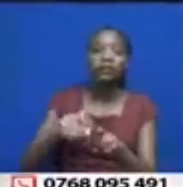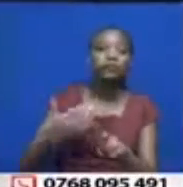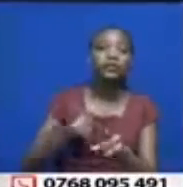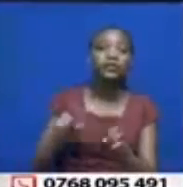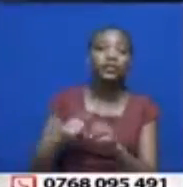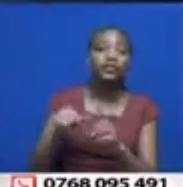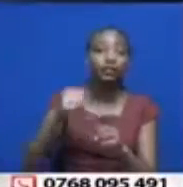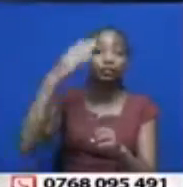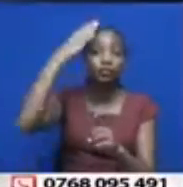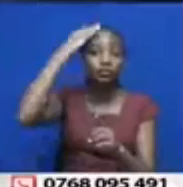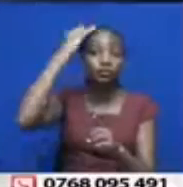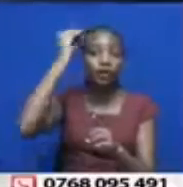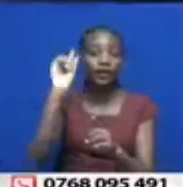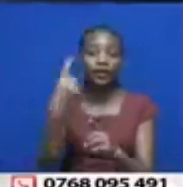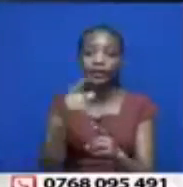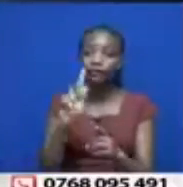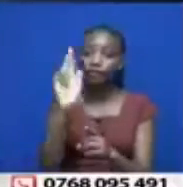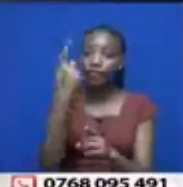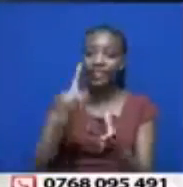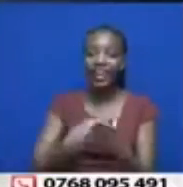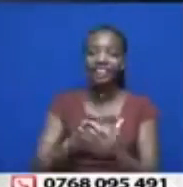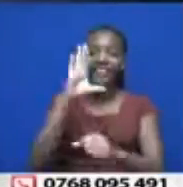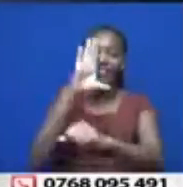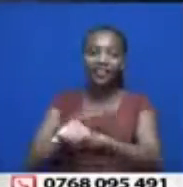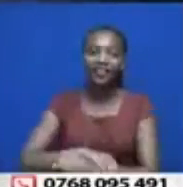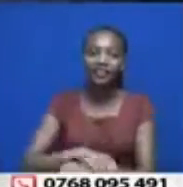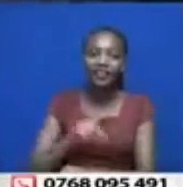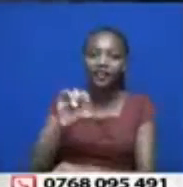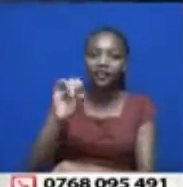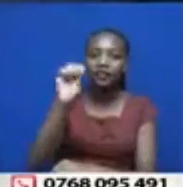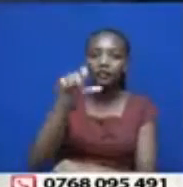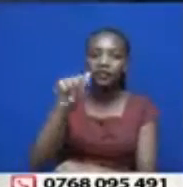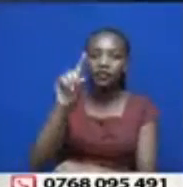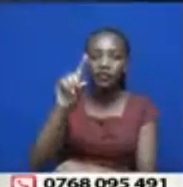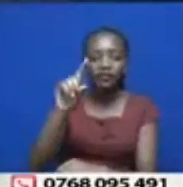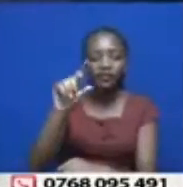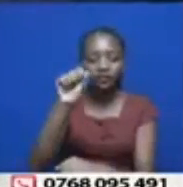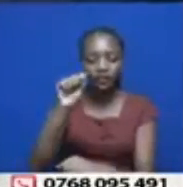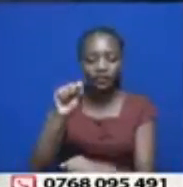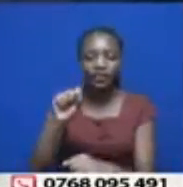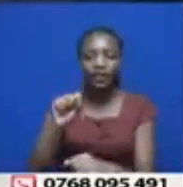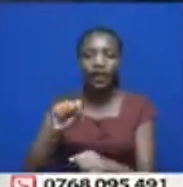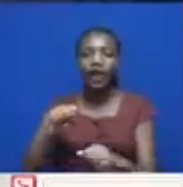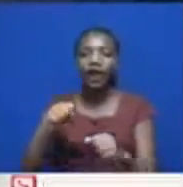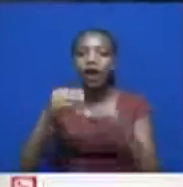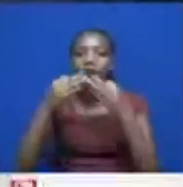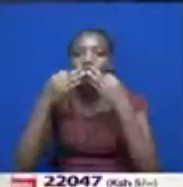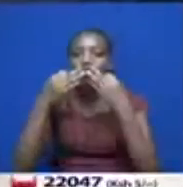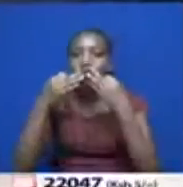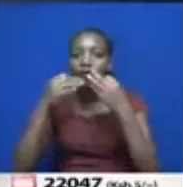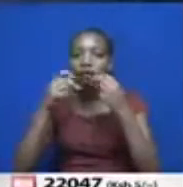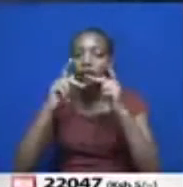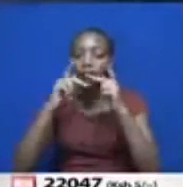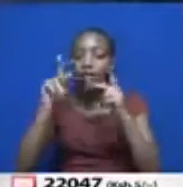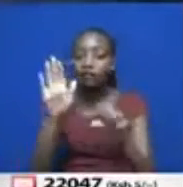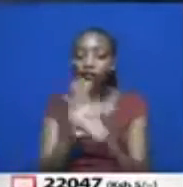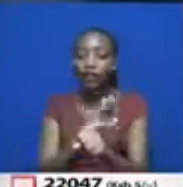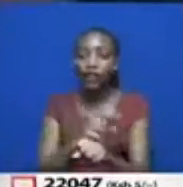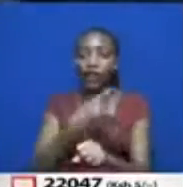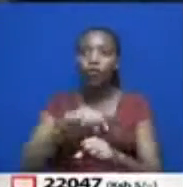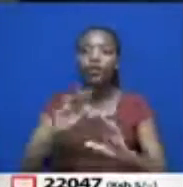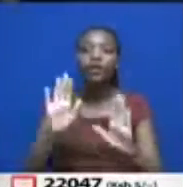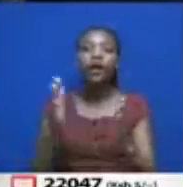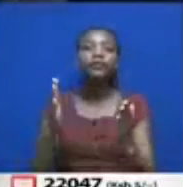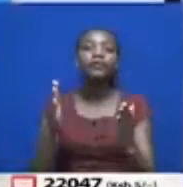Kenya and get visas on arrival. Their family, peacefully, we always appreciate that. Kenya